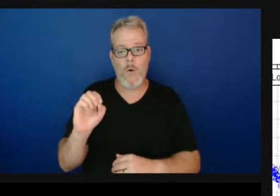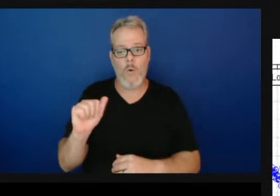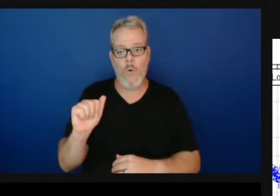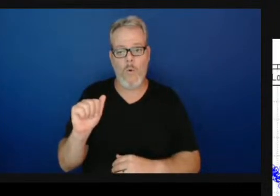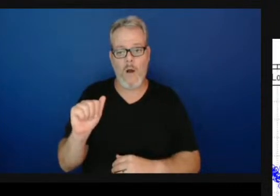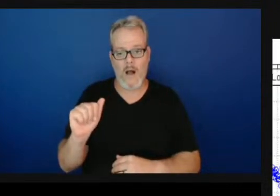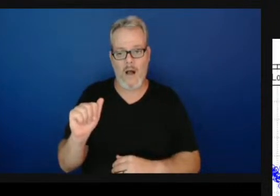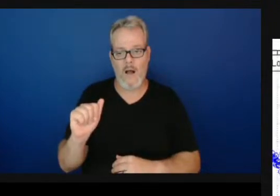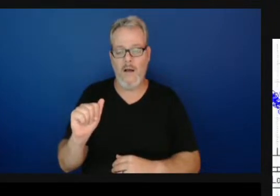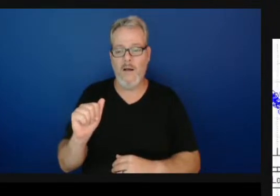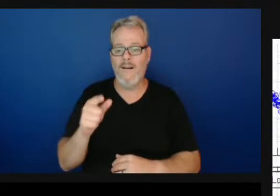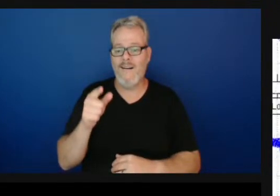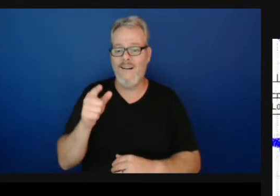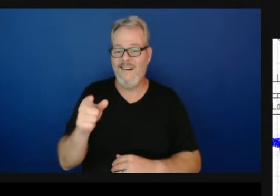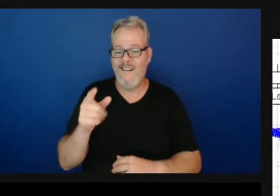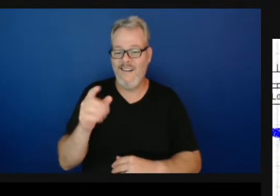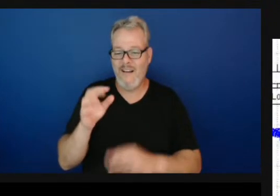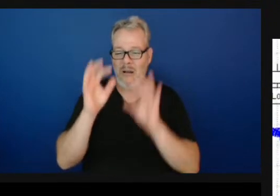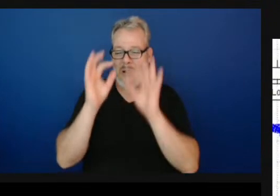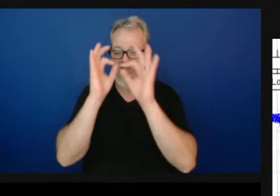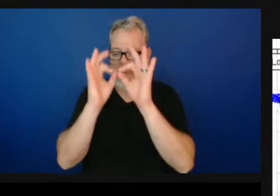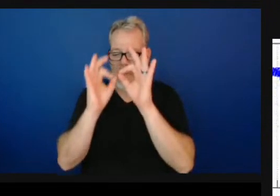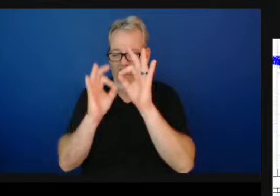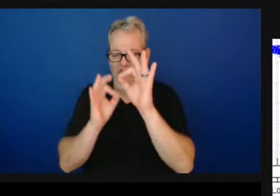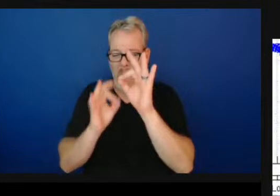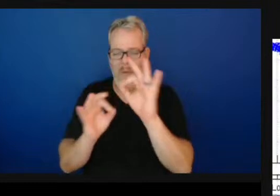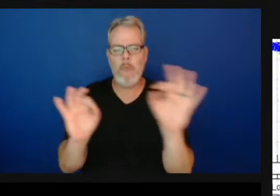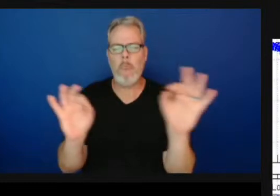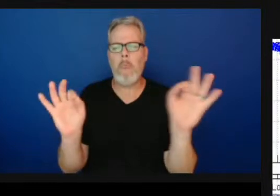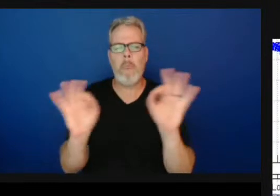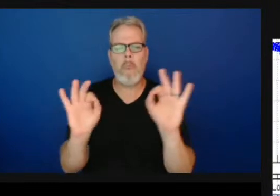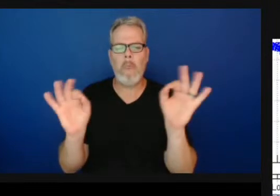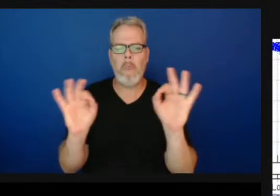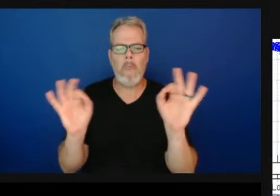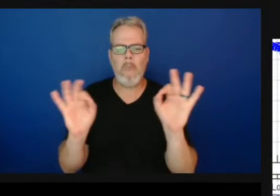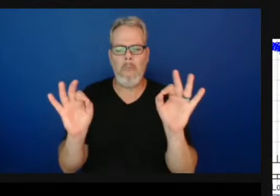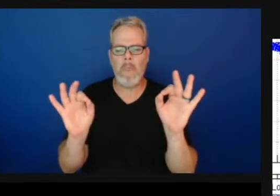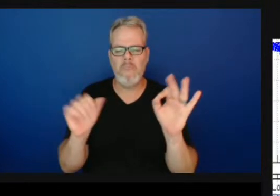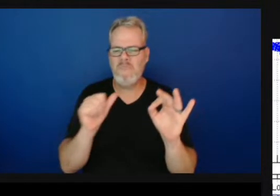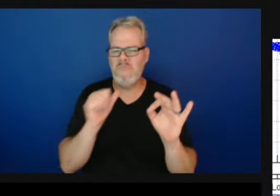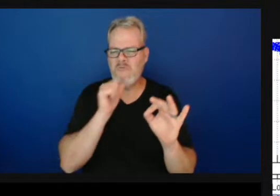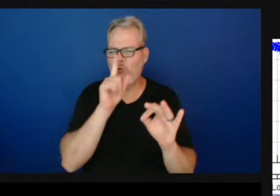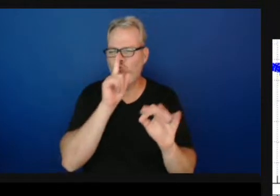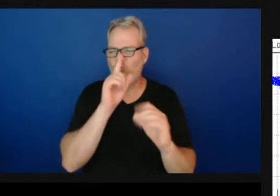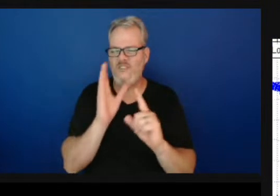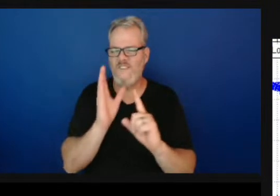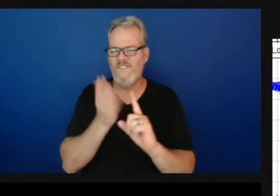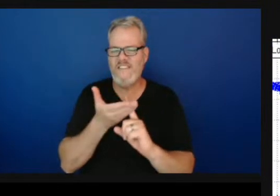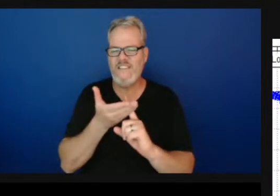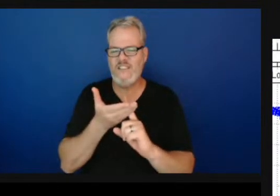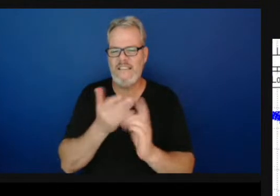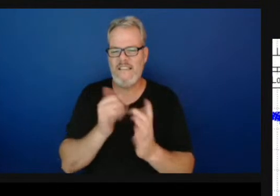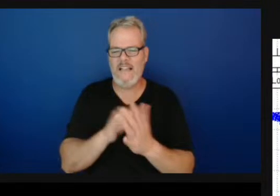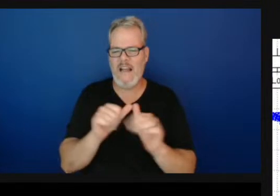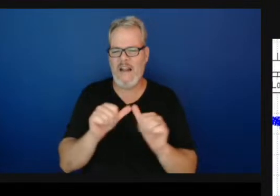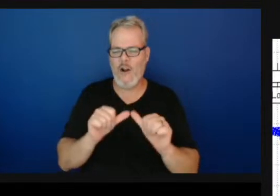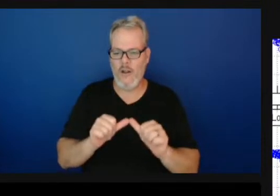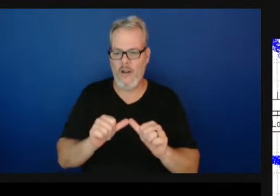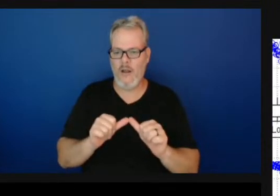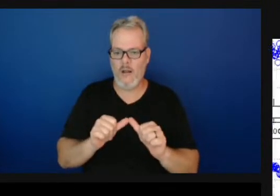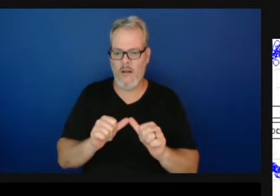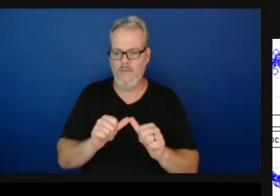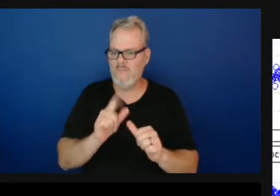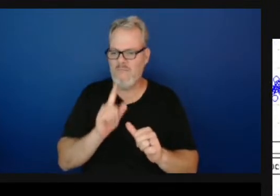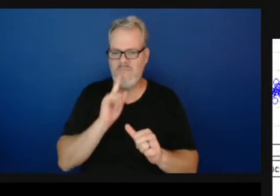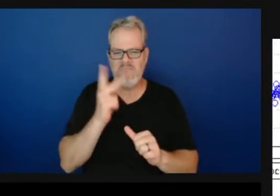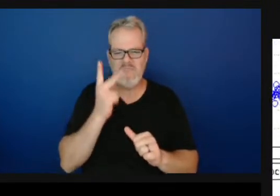wiggles through here. That one might be noise. Little wiggle here, not quite so convincing over there, right? You don't really see an upward,